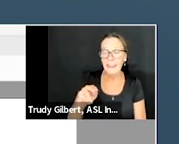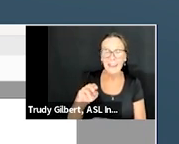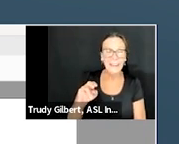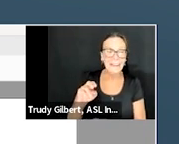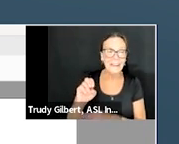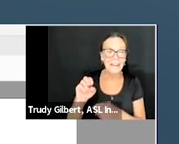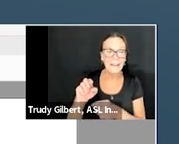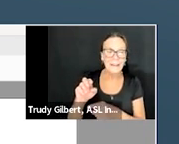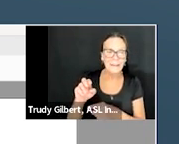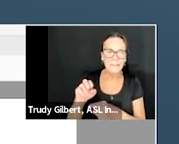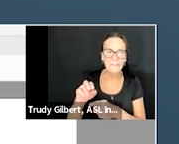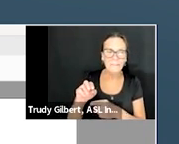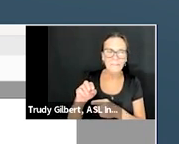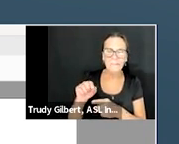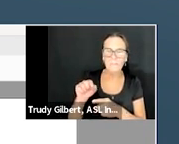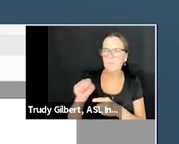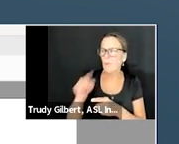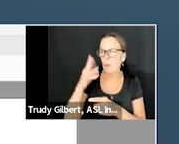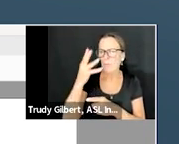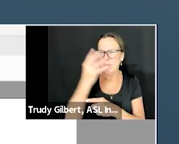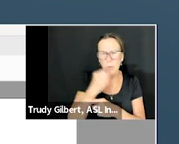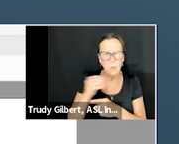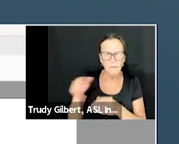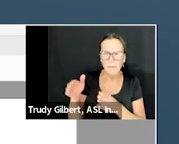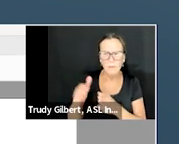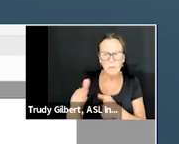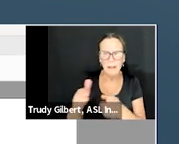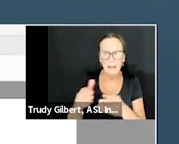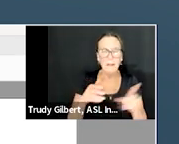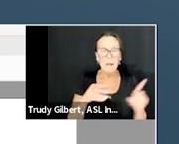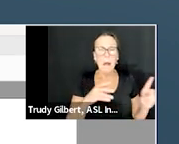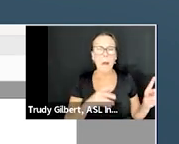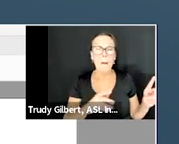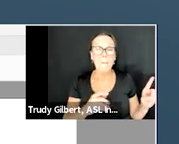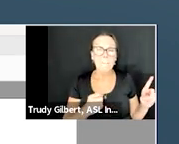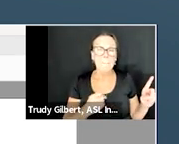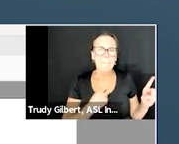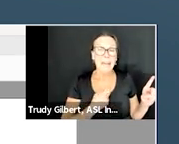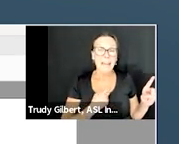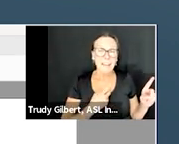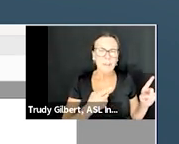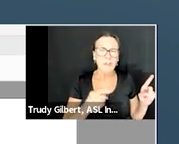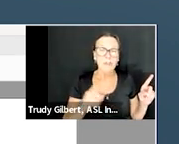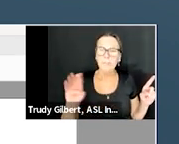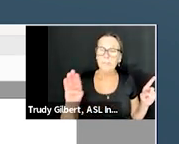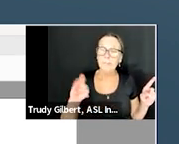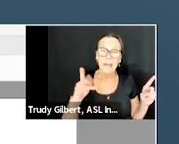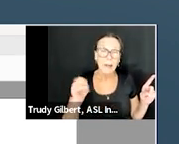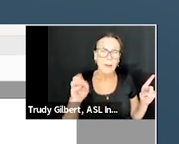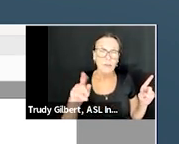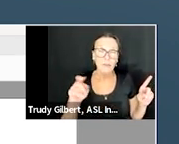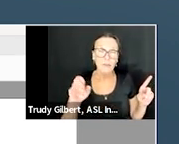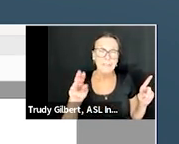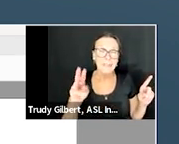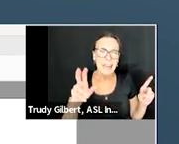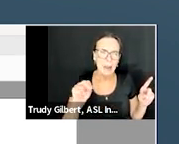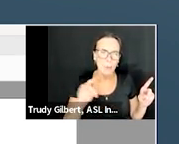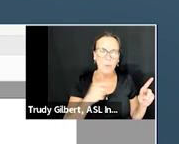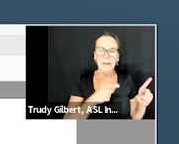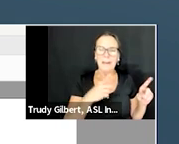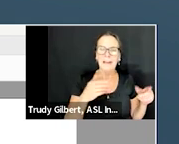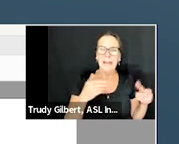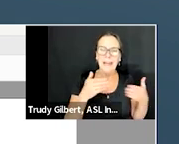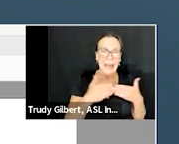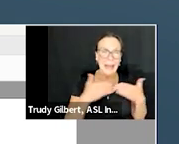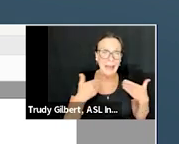Moody Bridge Road. That's a beautiful trail. Belchertown has the Lake Wallace Sensory Trail, which is near Whitlock Way,